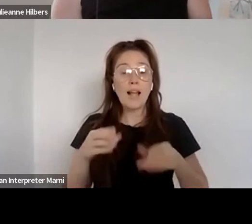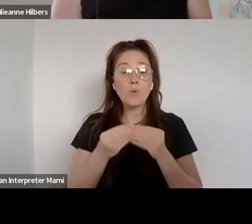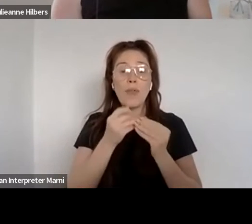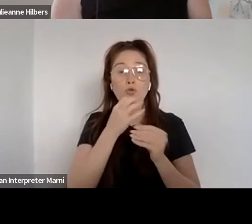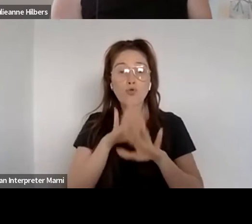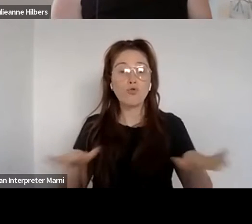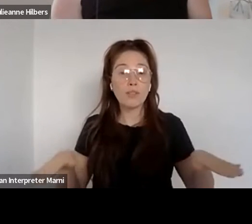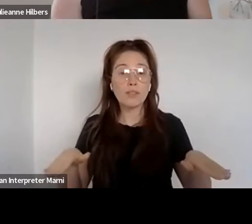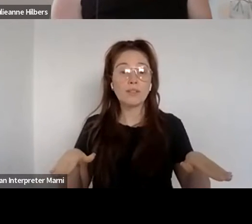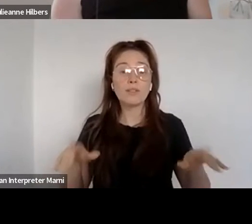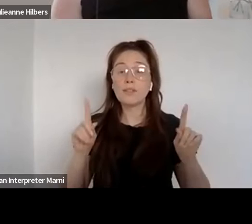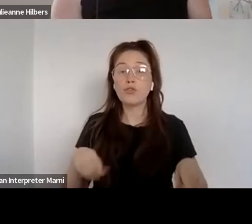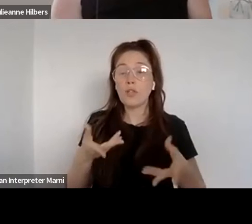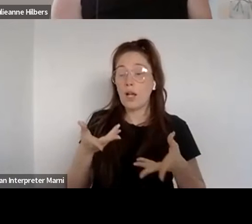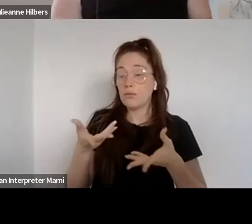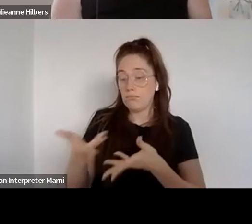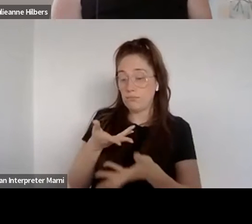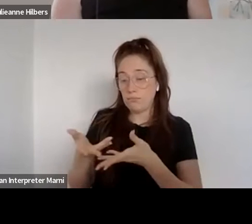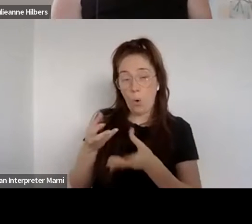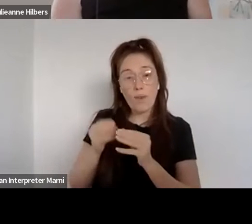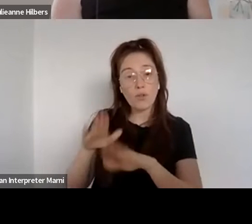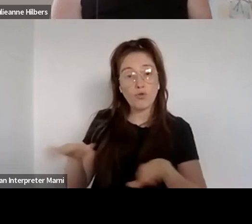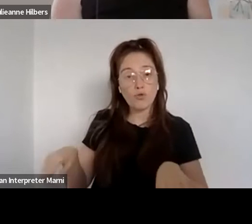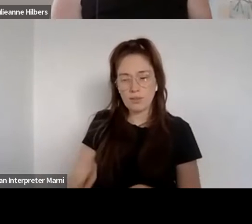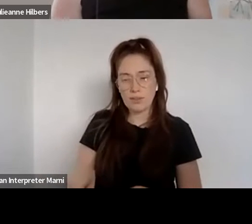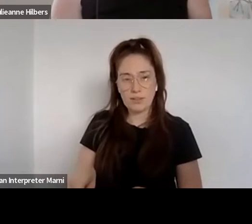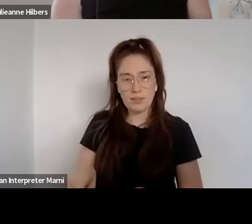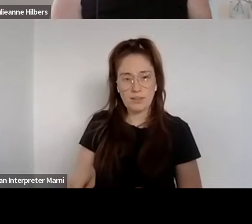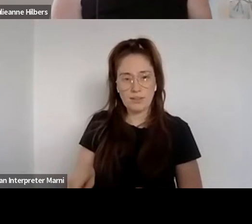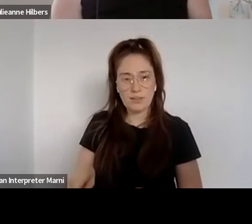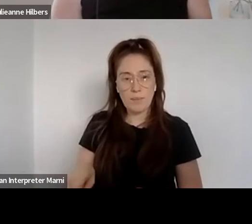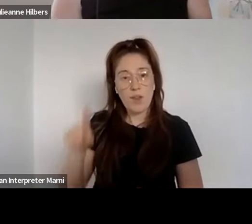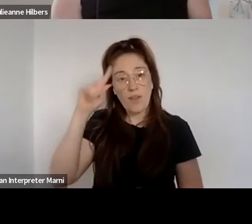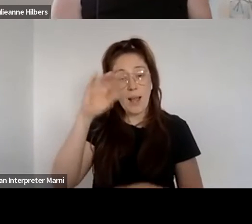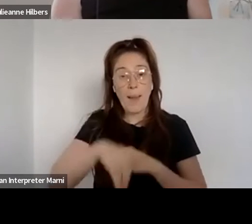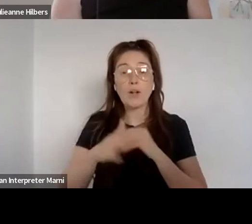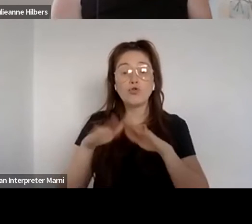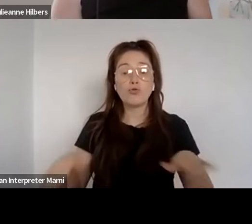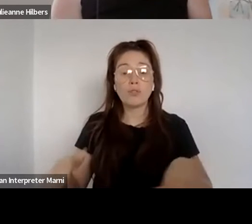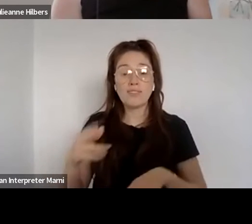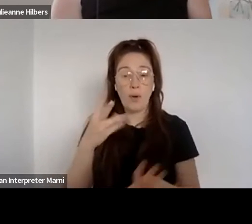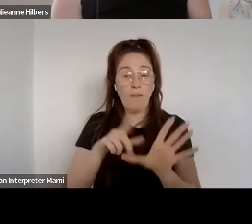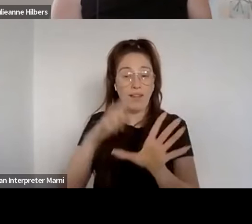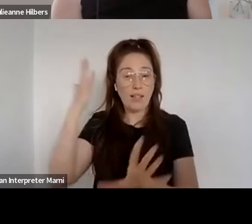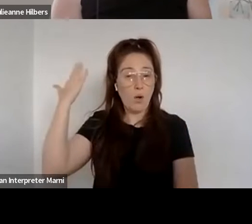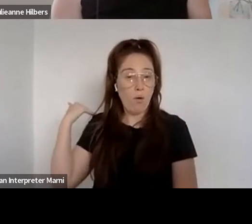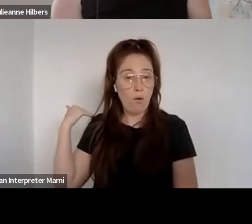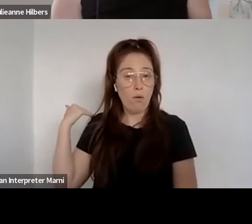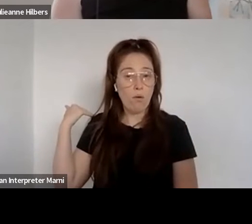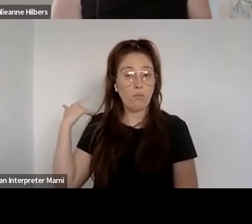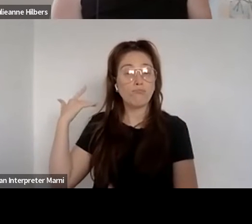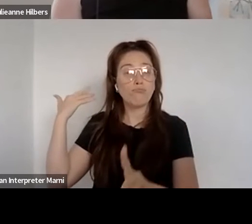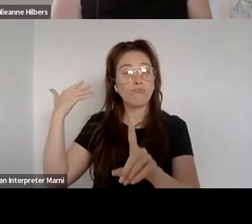And so our kids have been going to funerals like that for at least 25 years. So when their friends die or